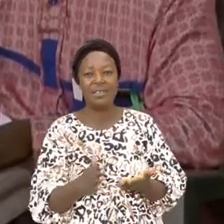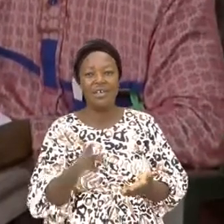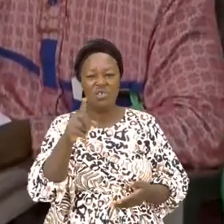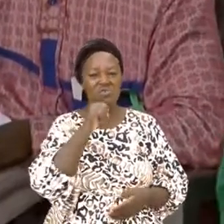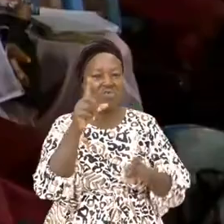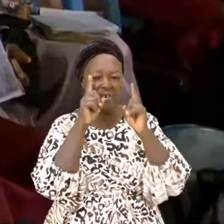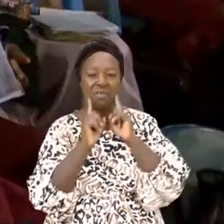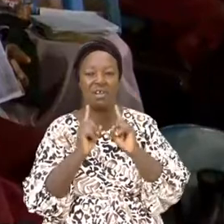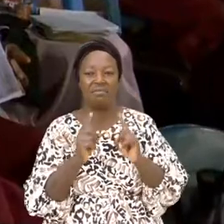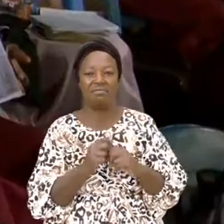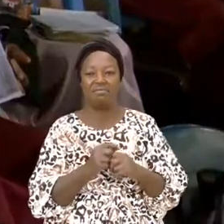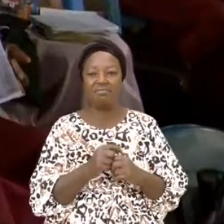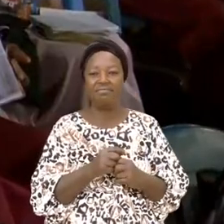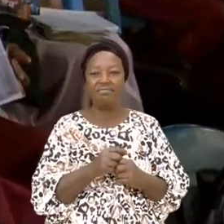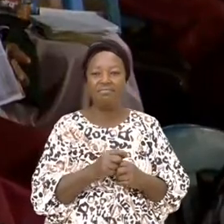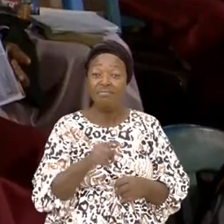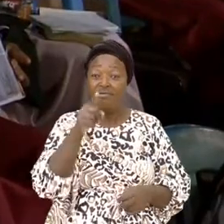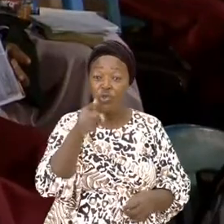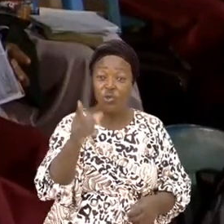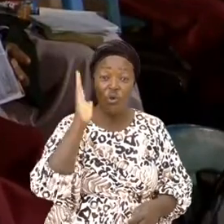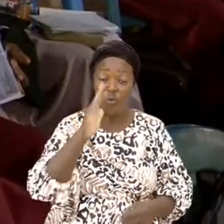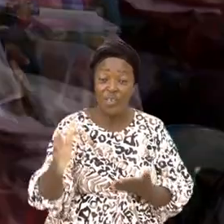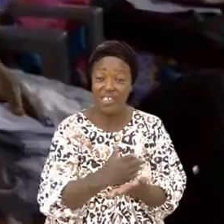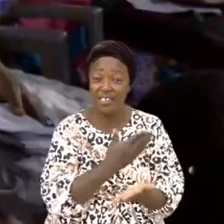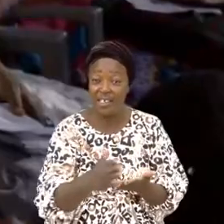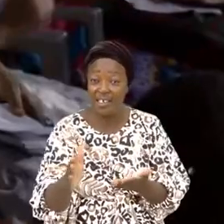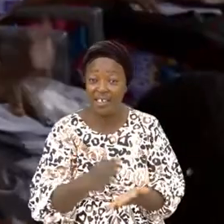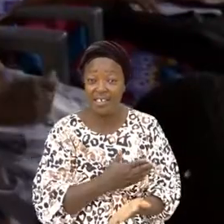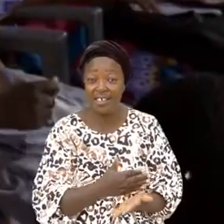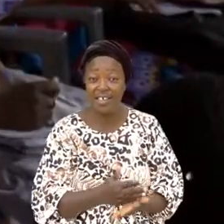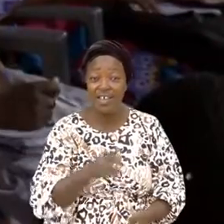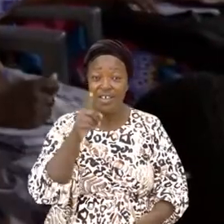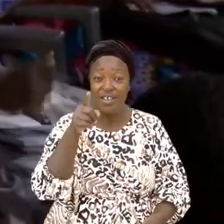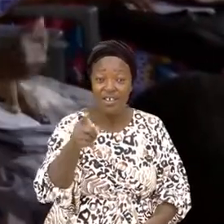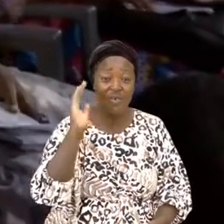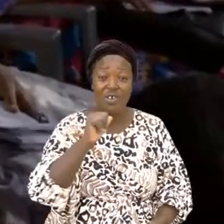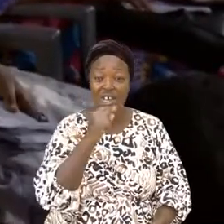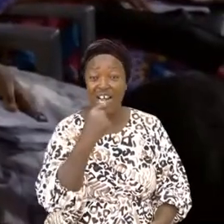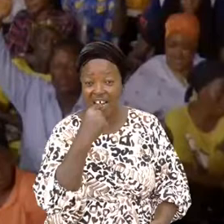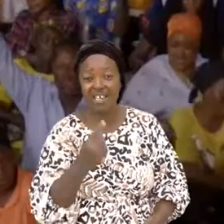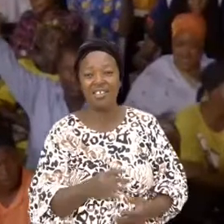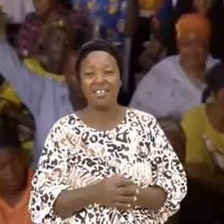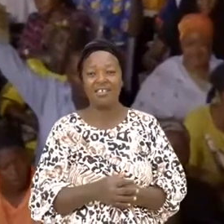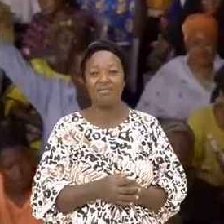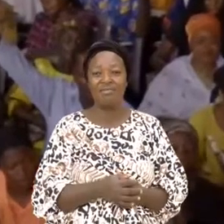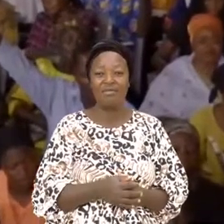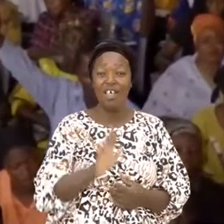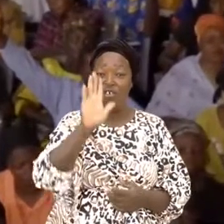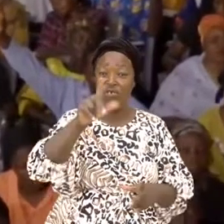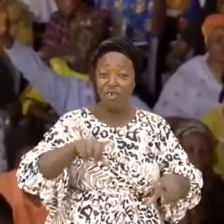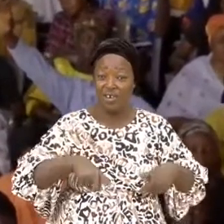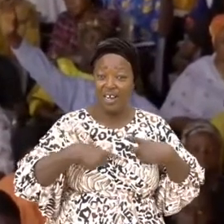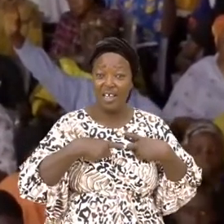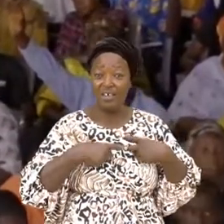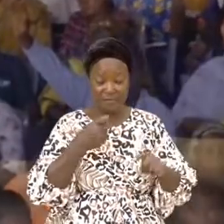cry. You will sing. You will not regret. Your life from